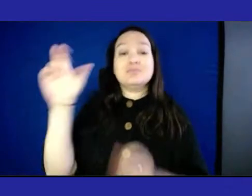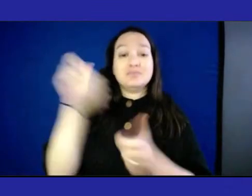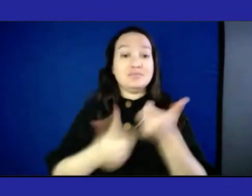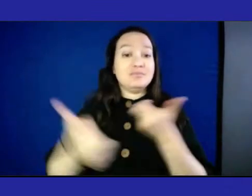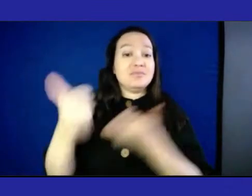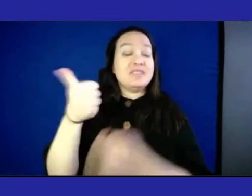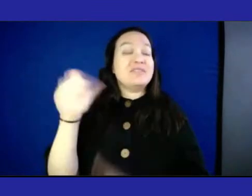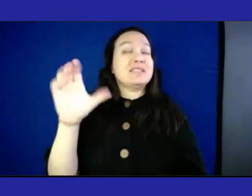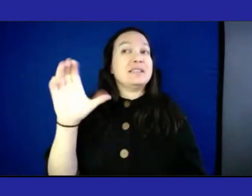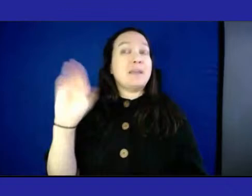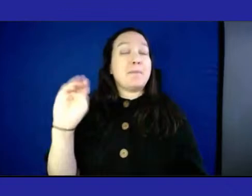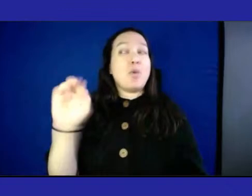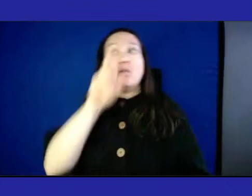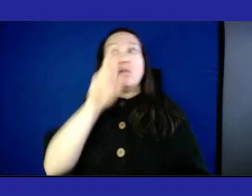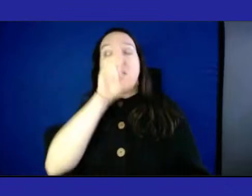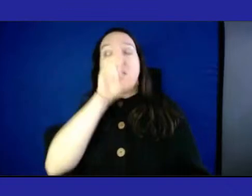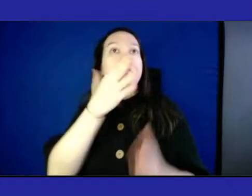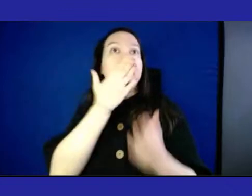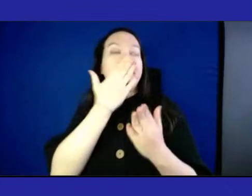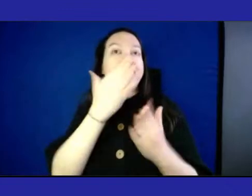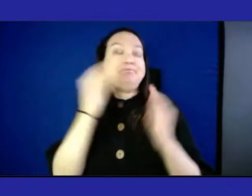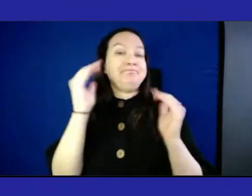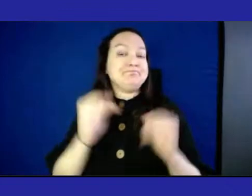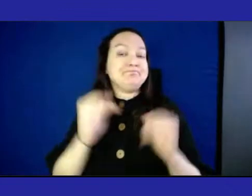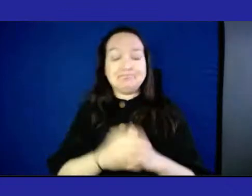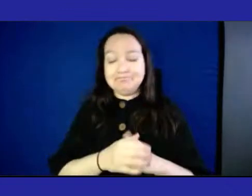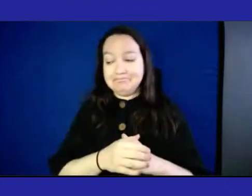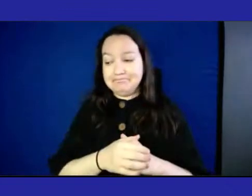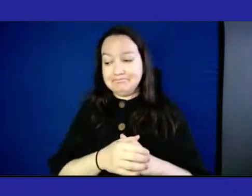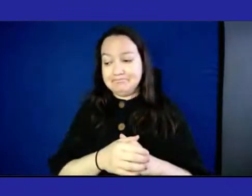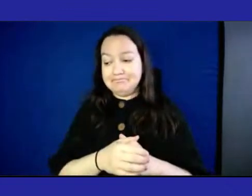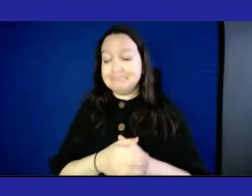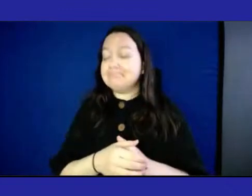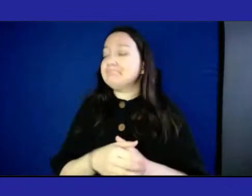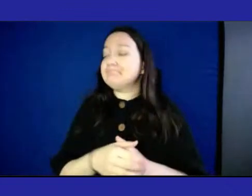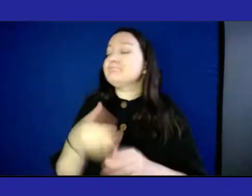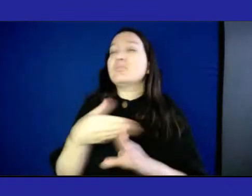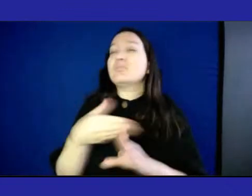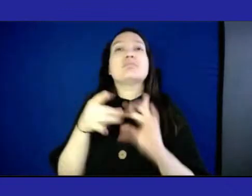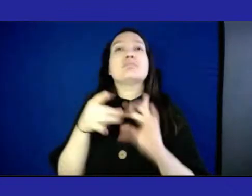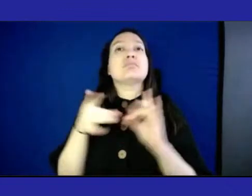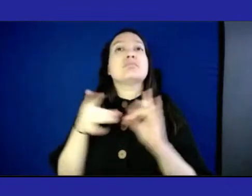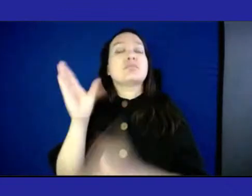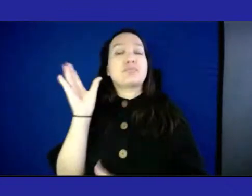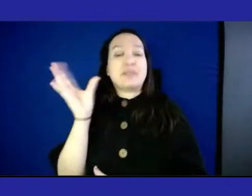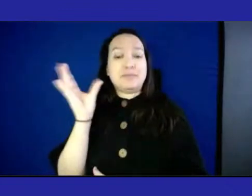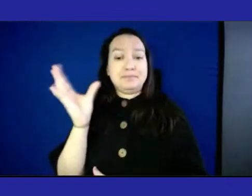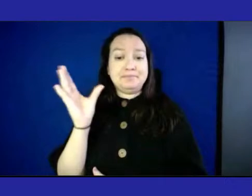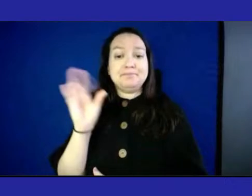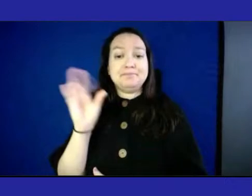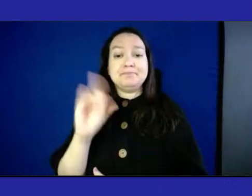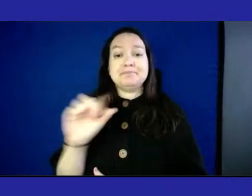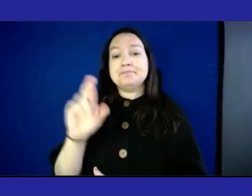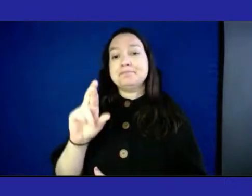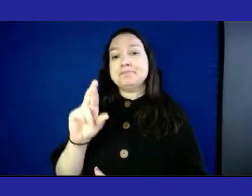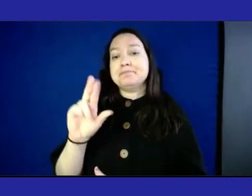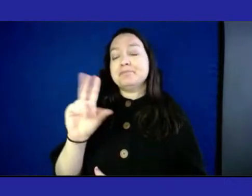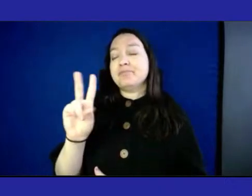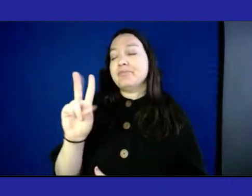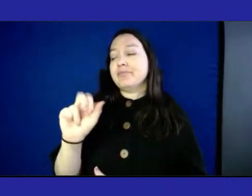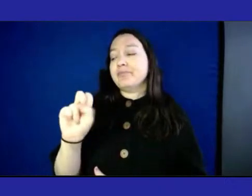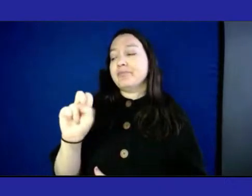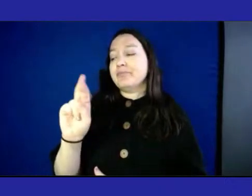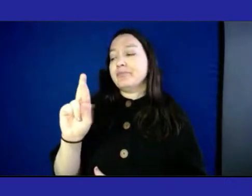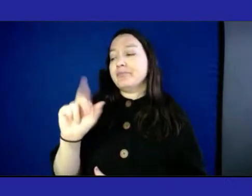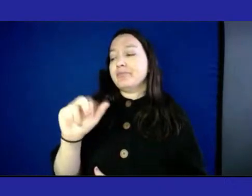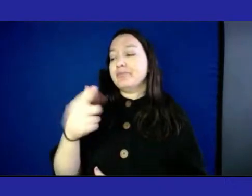Thank you. Before we go to the presentation by Dr. Basavaraj. I just wanted to highlight some of the